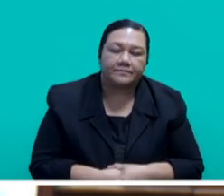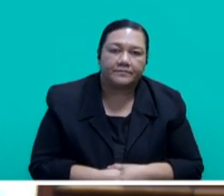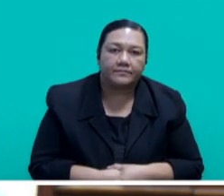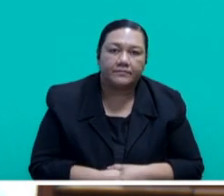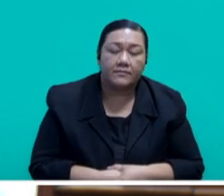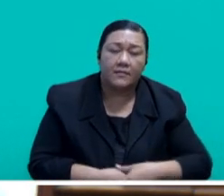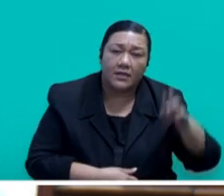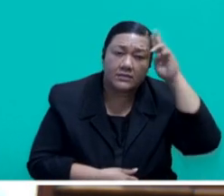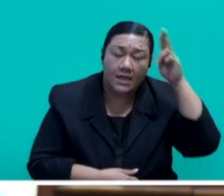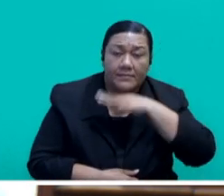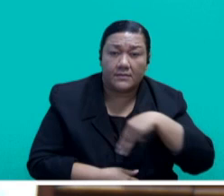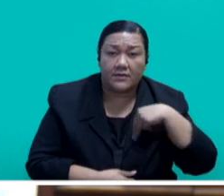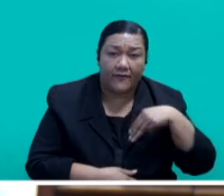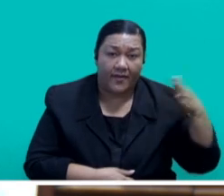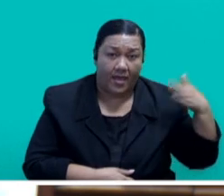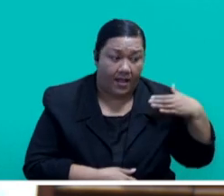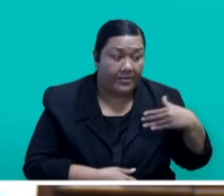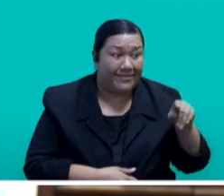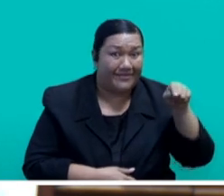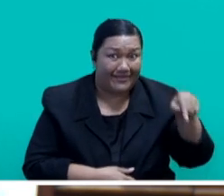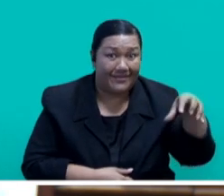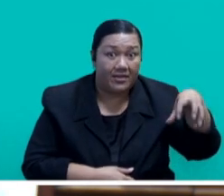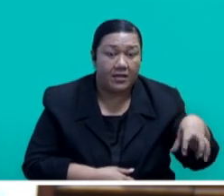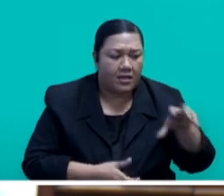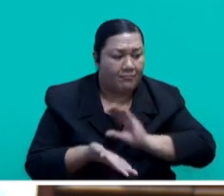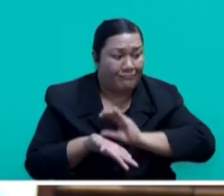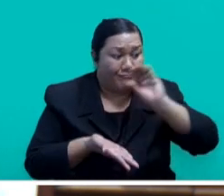So the Ministry of Health allocation has been